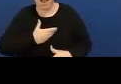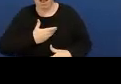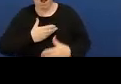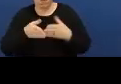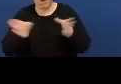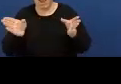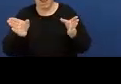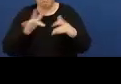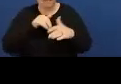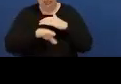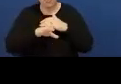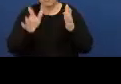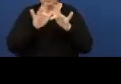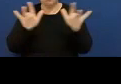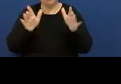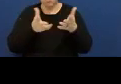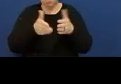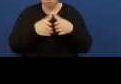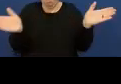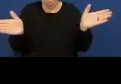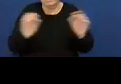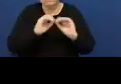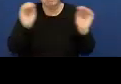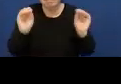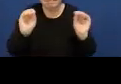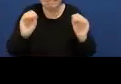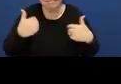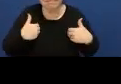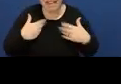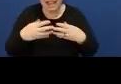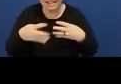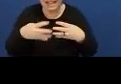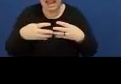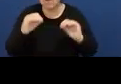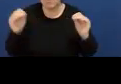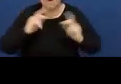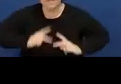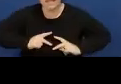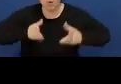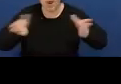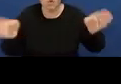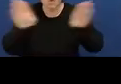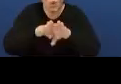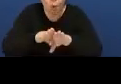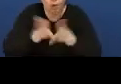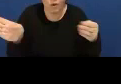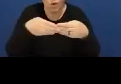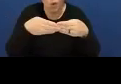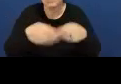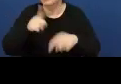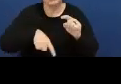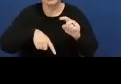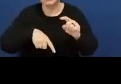never had a means of any gate on them or any physical way to close it. So you couldn't actually, you know, keep people out.